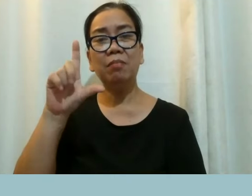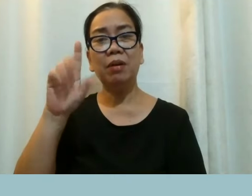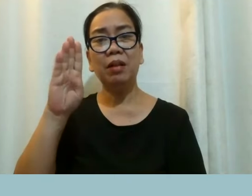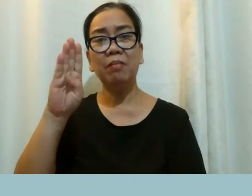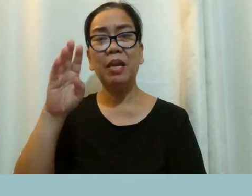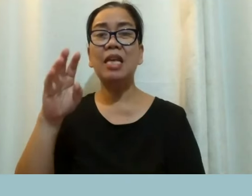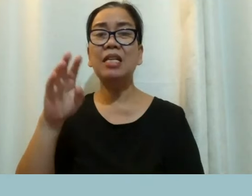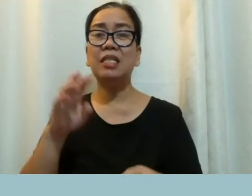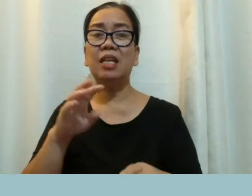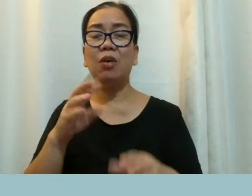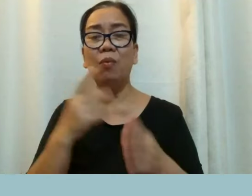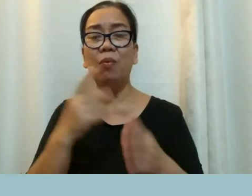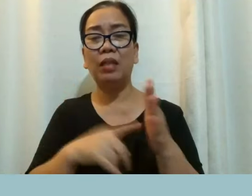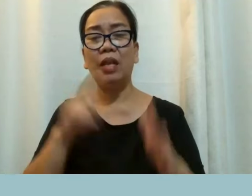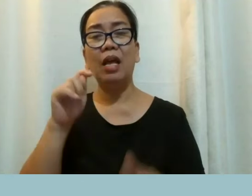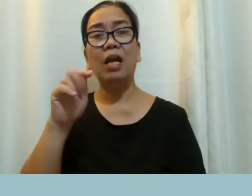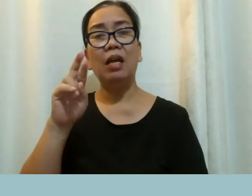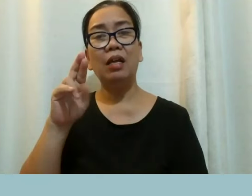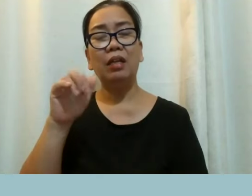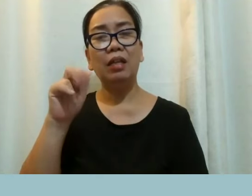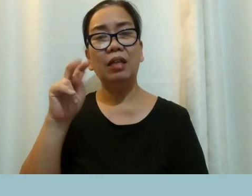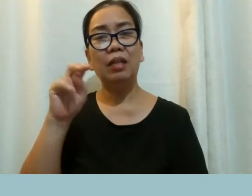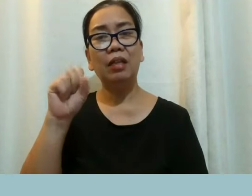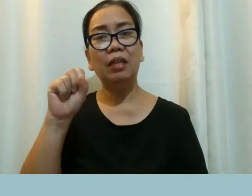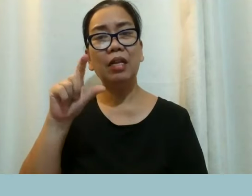This bulb is what?